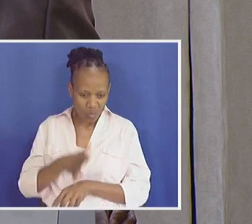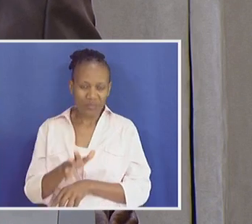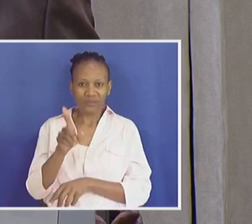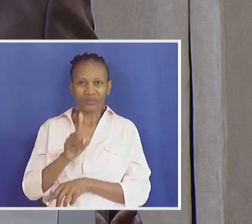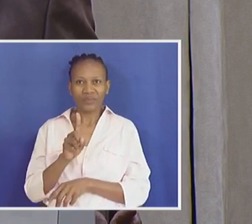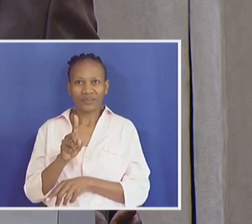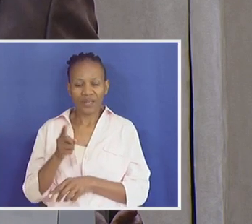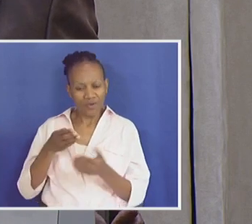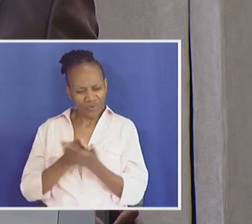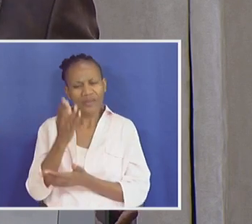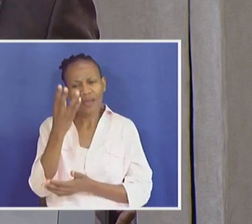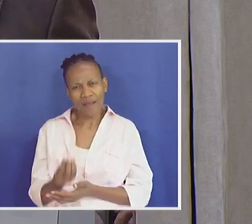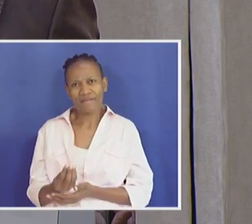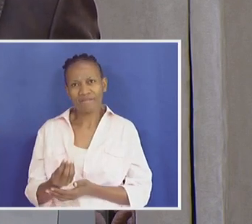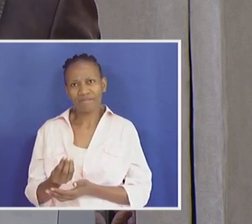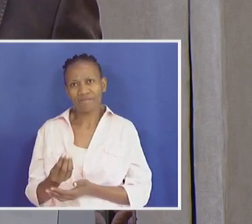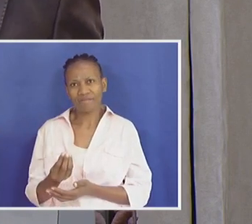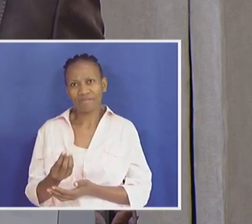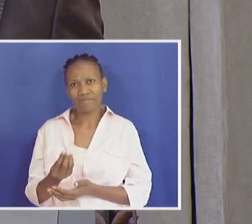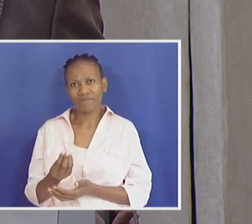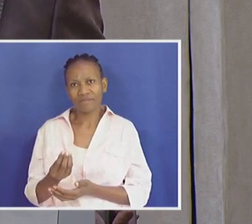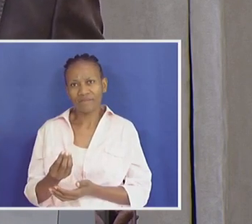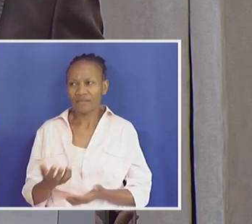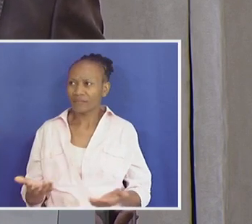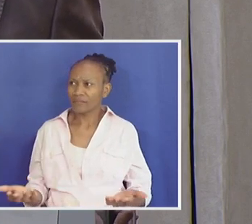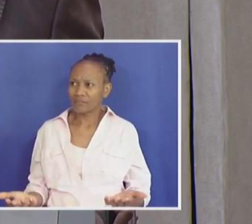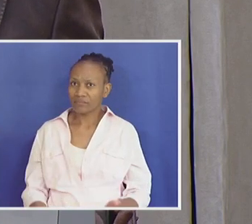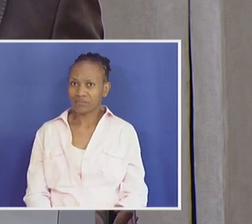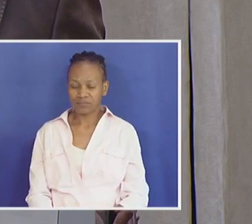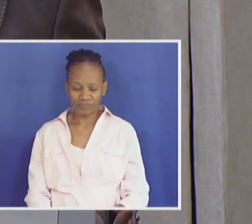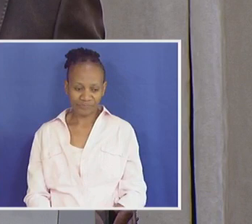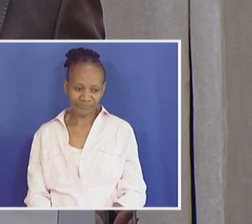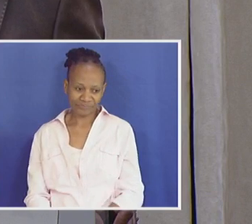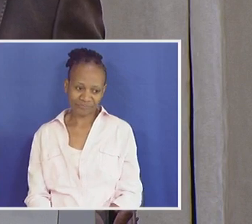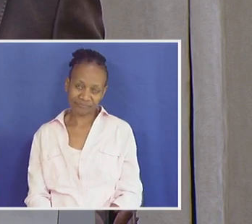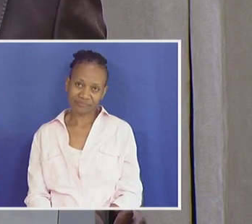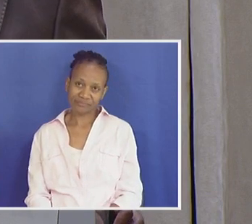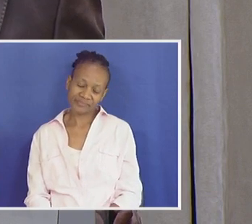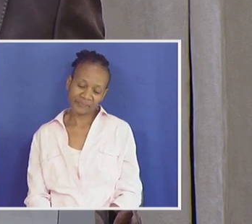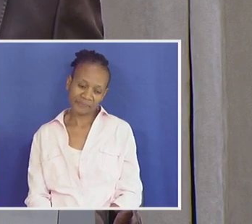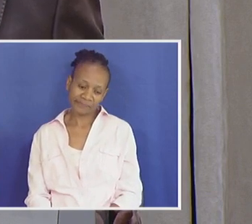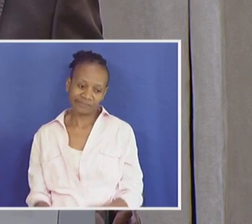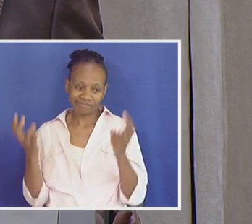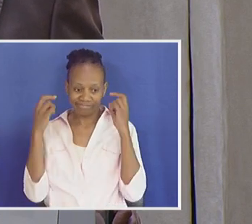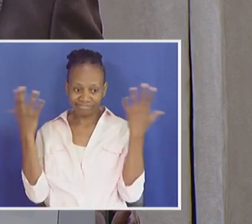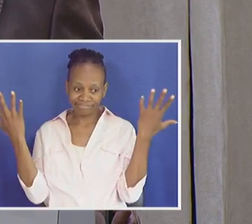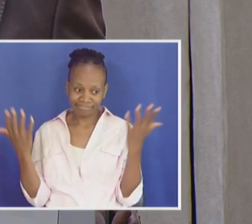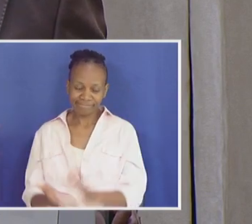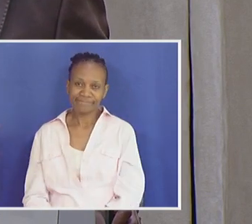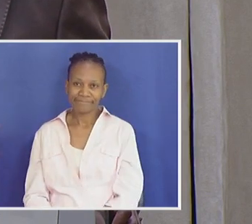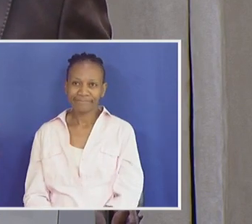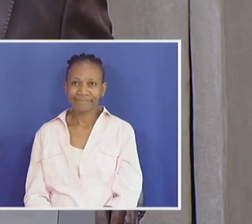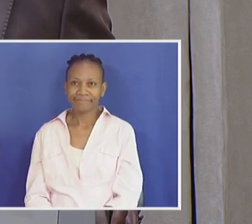and have the right to expect more responsive, accountable, efficient, equitable, and affordable government and a better quality